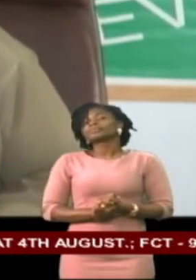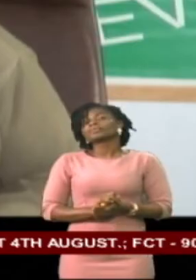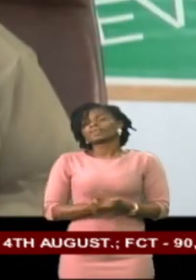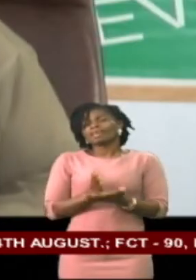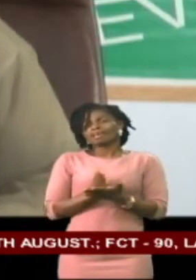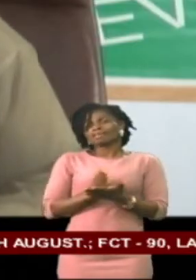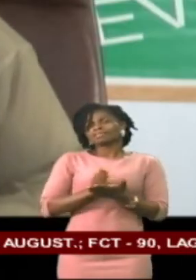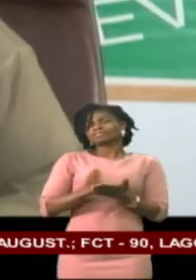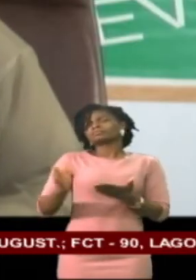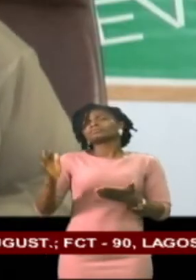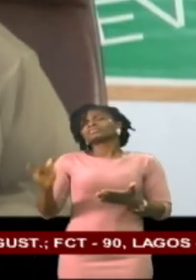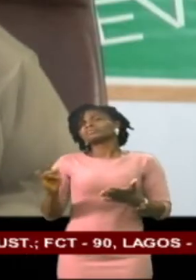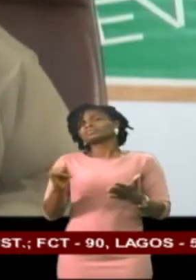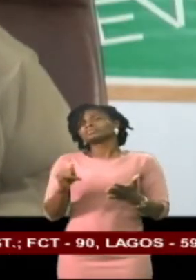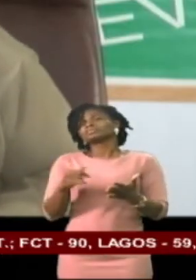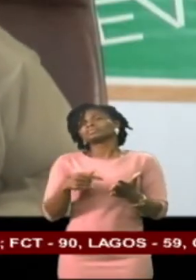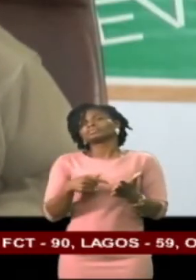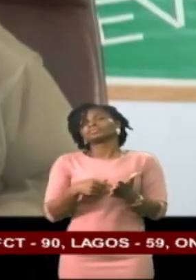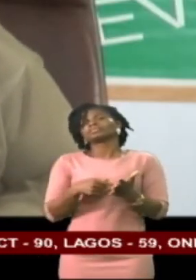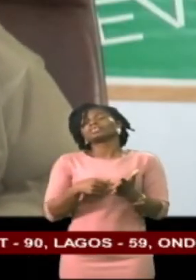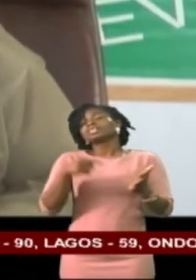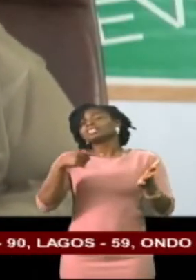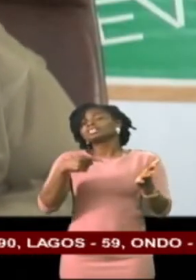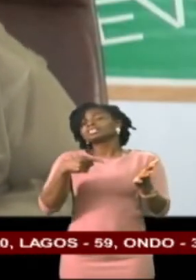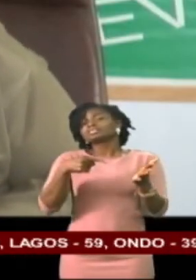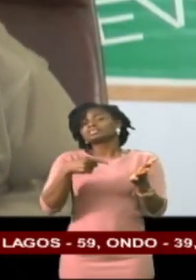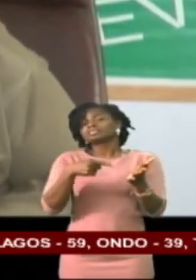exclusively his. This